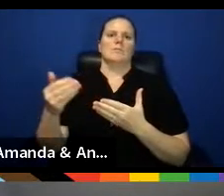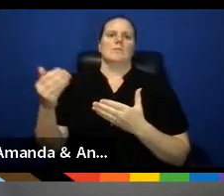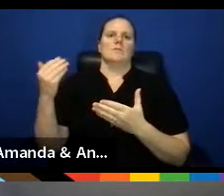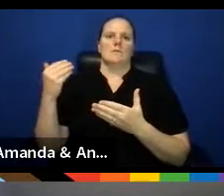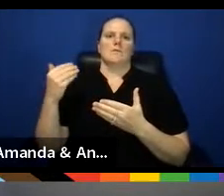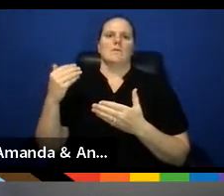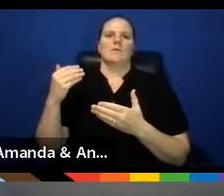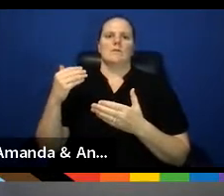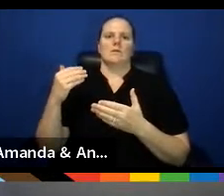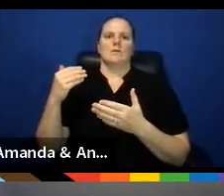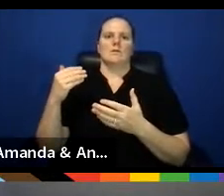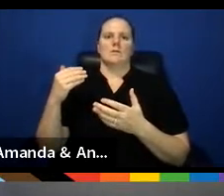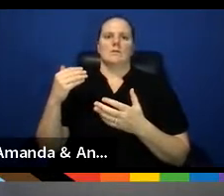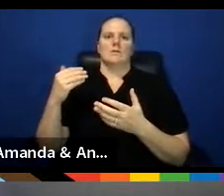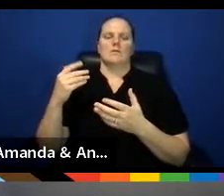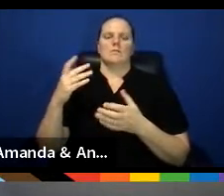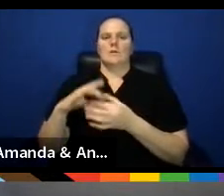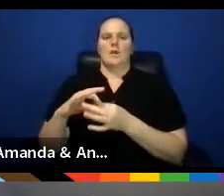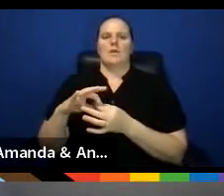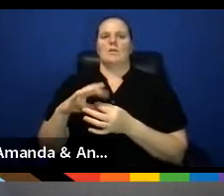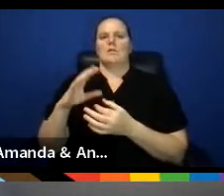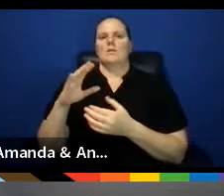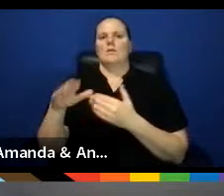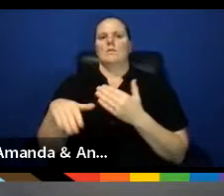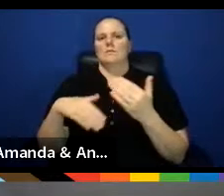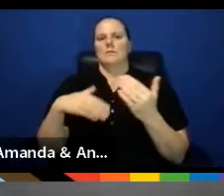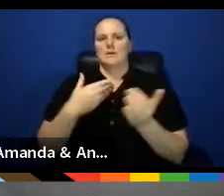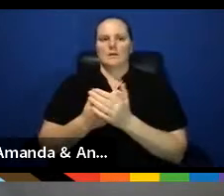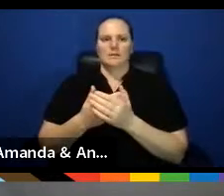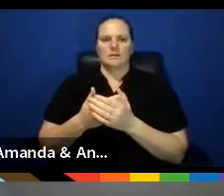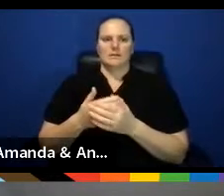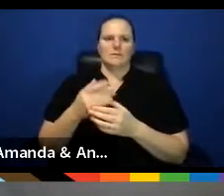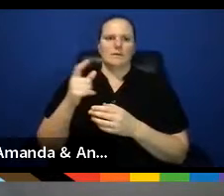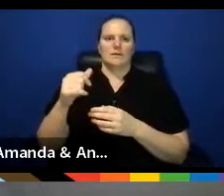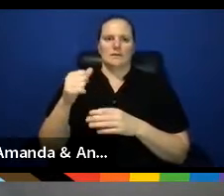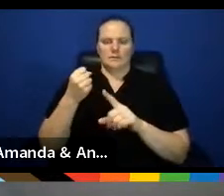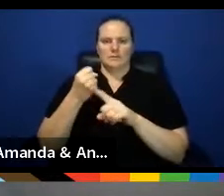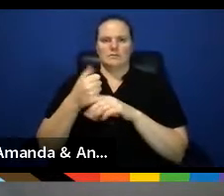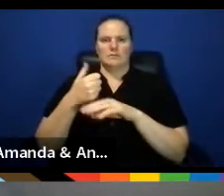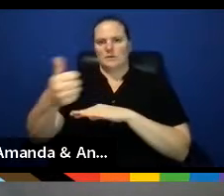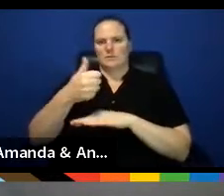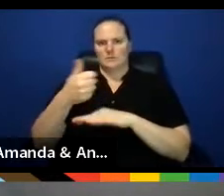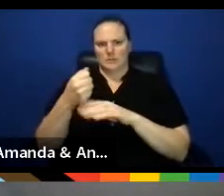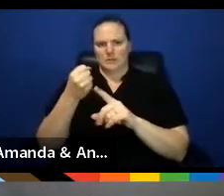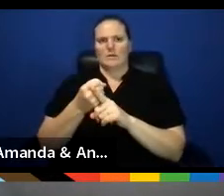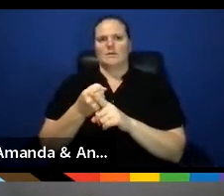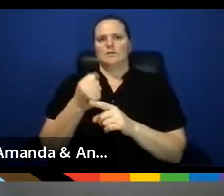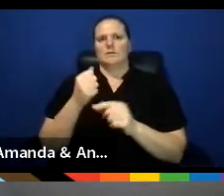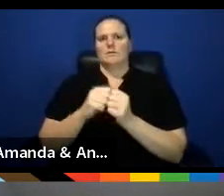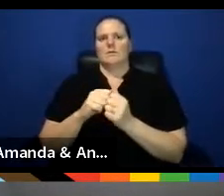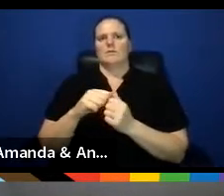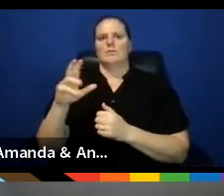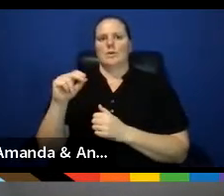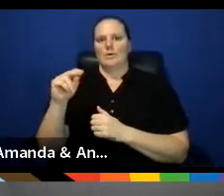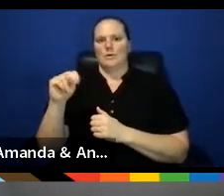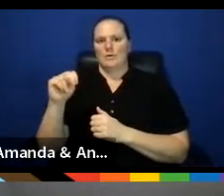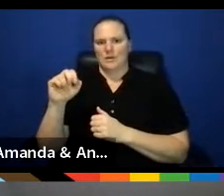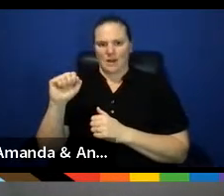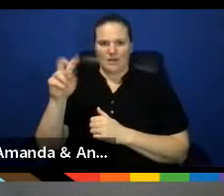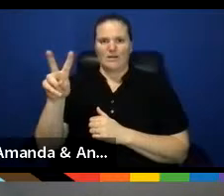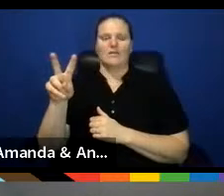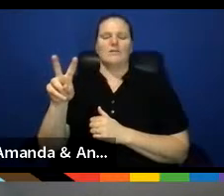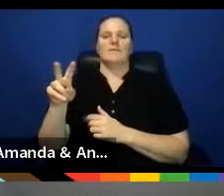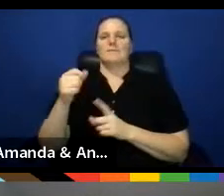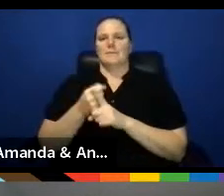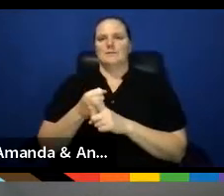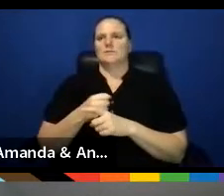regarding all of the transportation and transit impacts, but no navigation impacts? So this is more